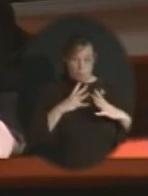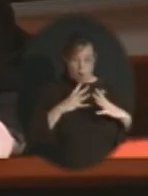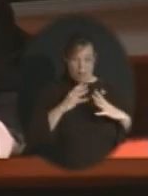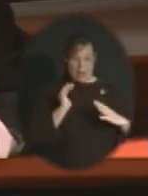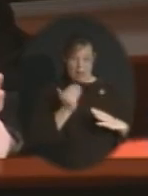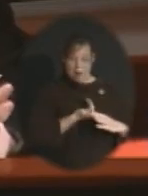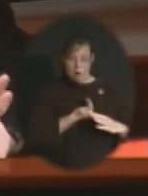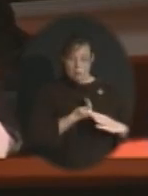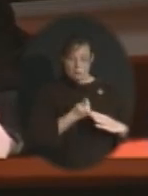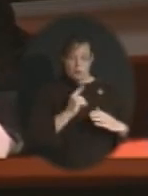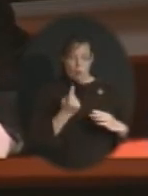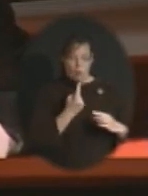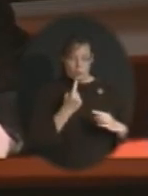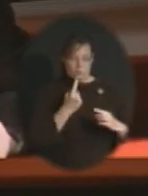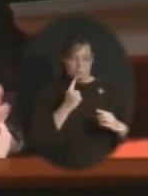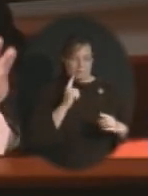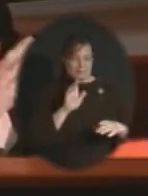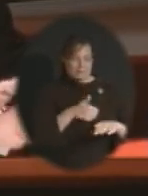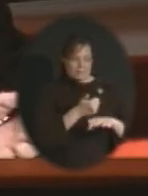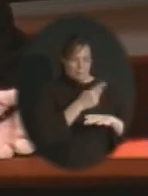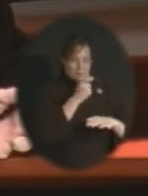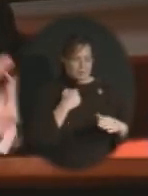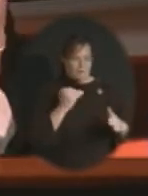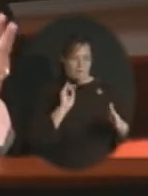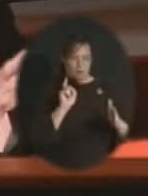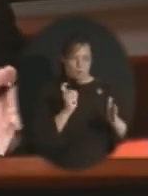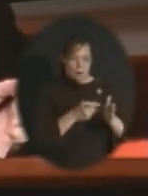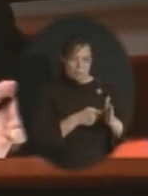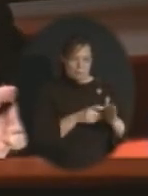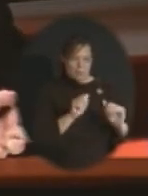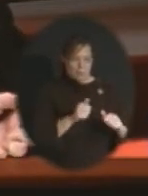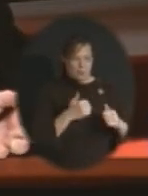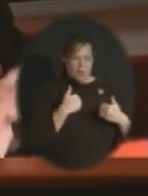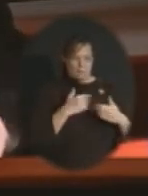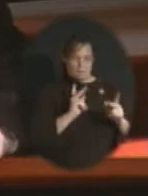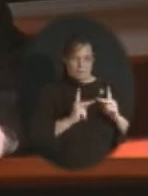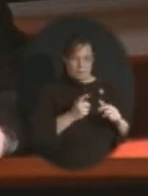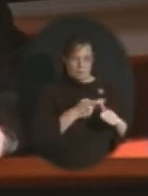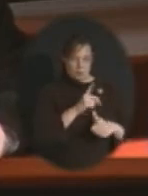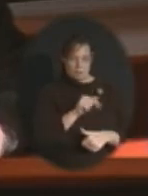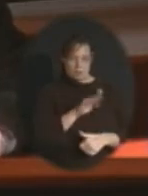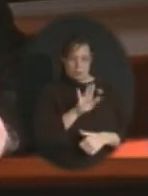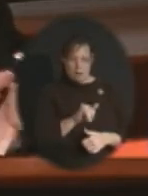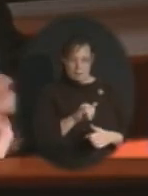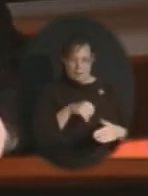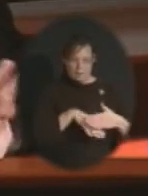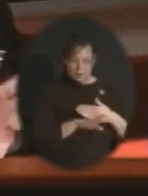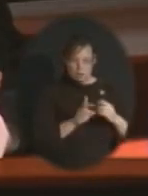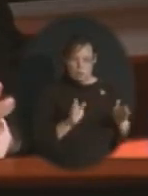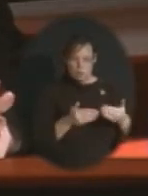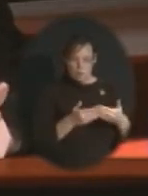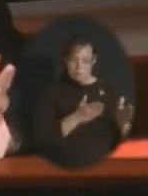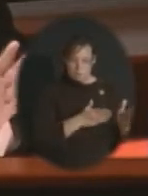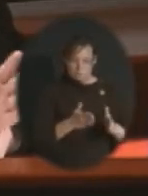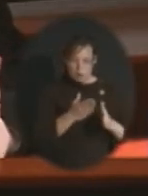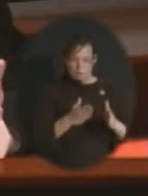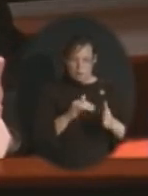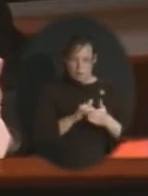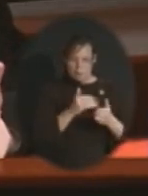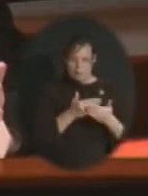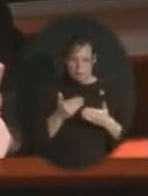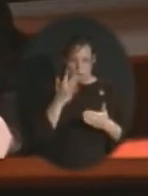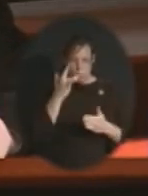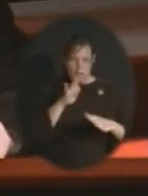designed because of having recognitions. It gives a break and to be able to get people from the lobby into the room and prepare for those things. So that's why it